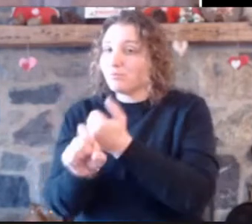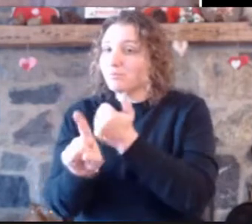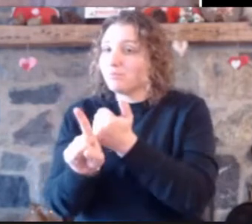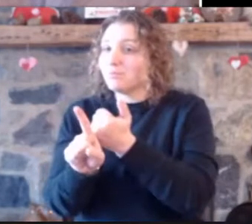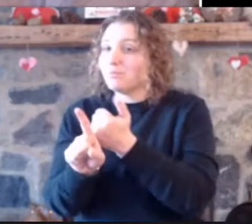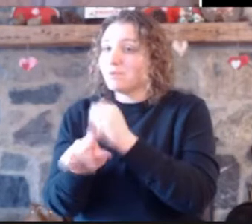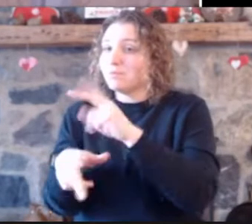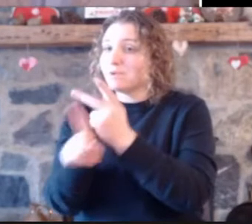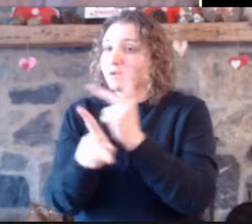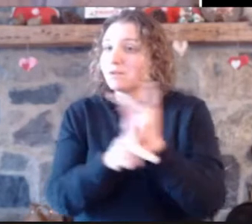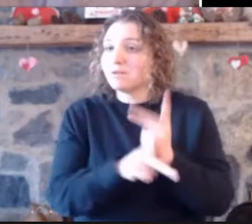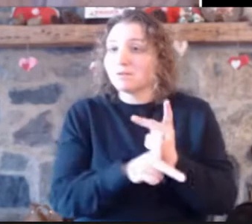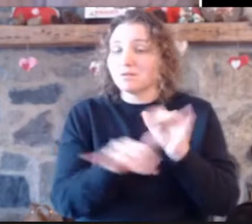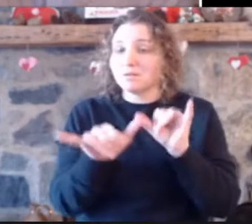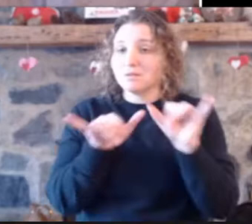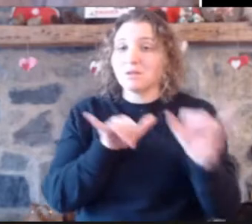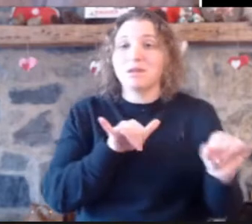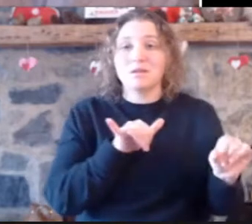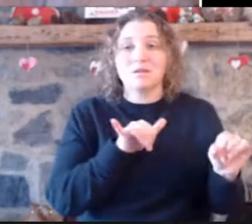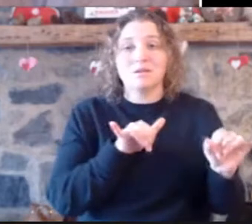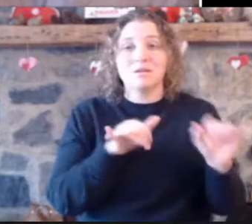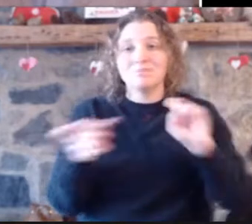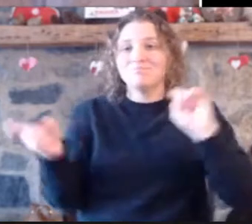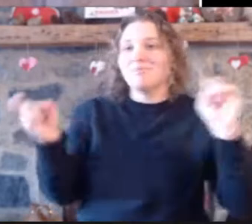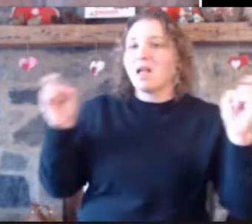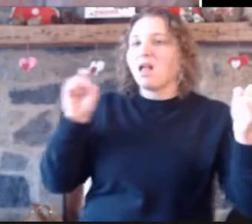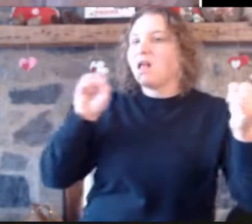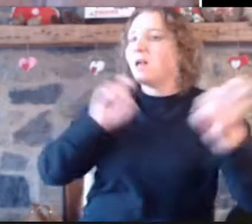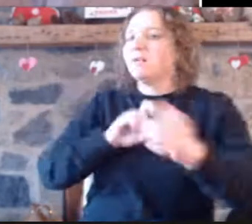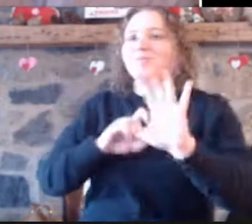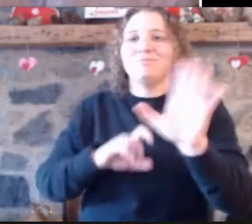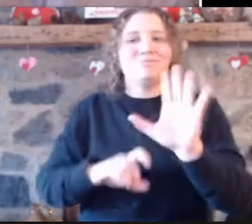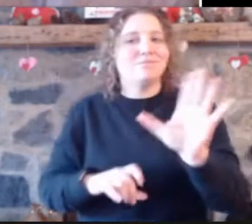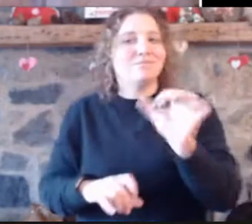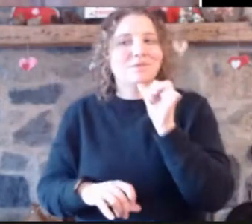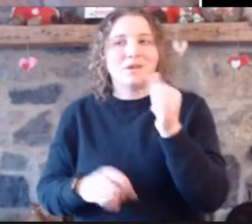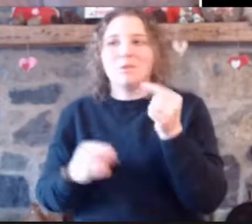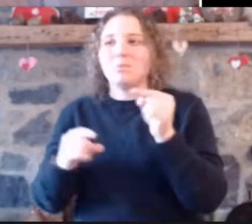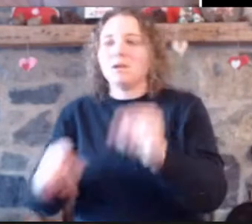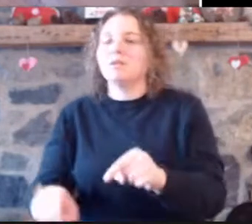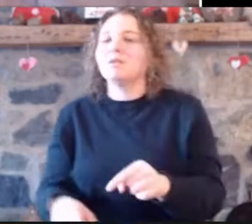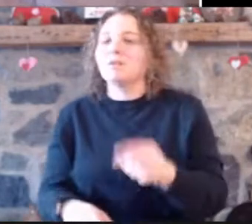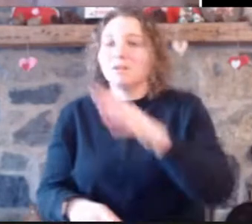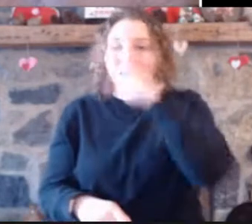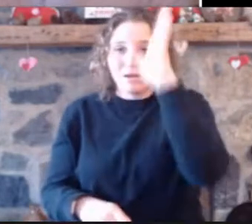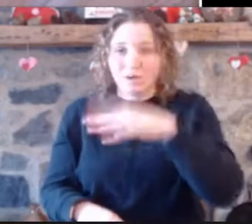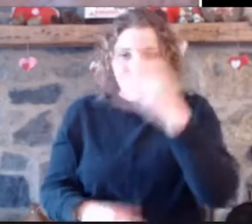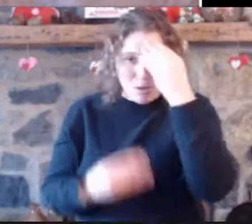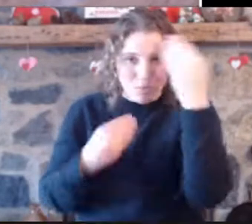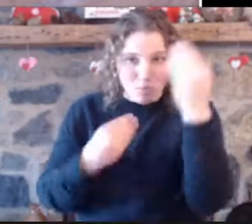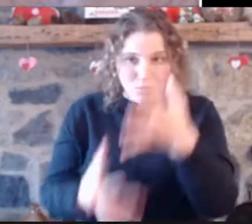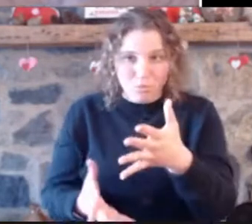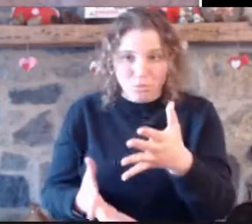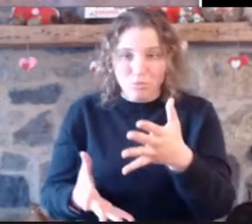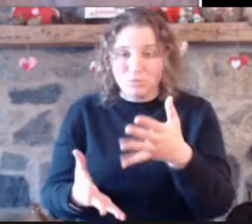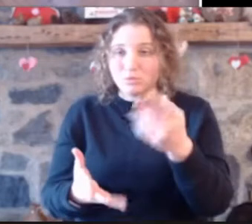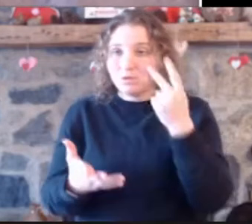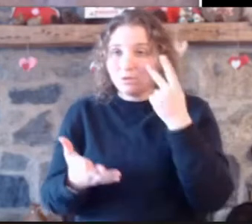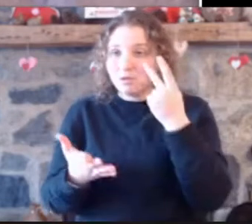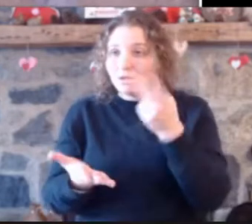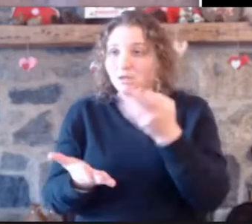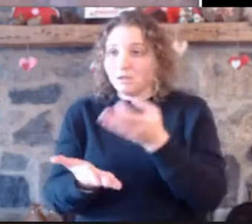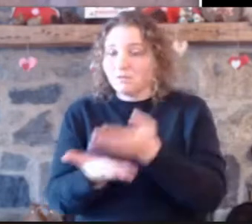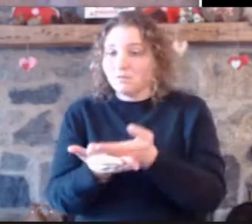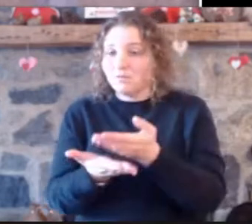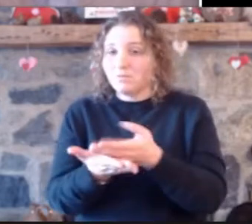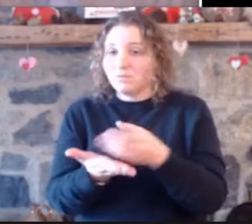is, we find them after their own kind, just as God told us we would find them after their own kind. What's in the fossil record? Animals that